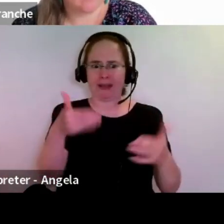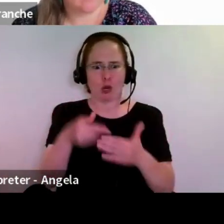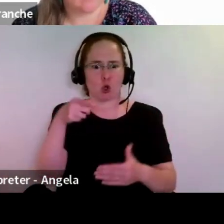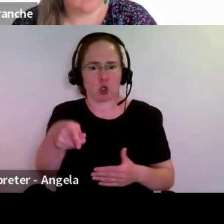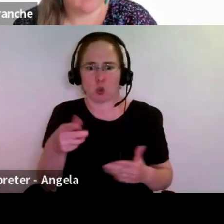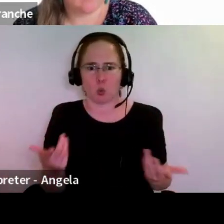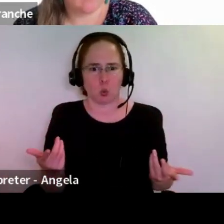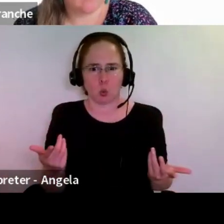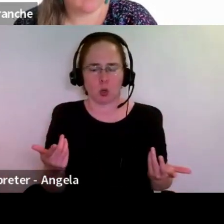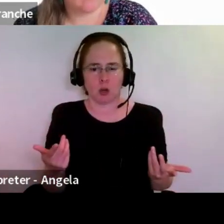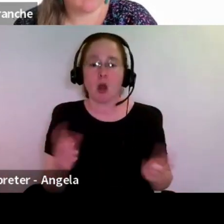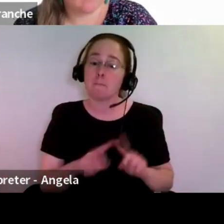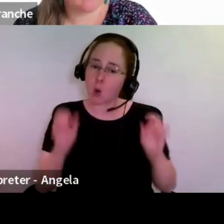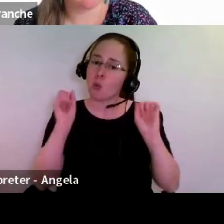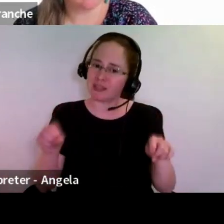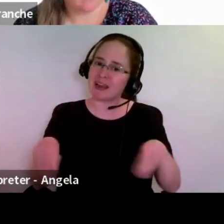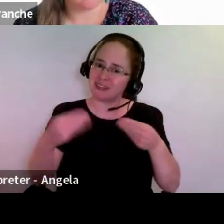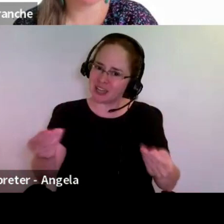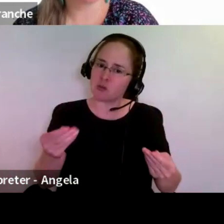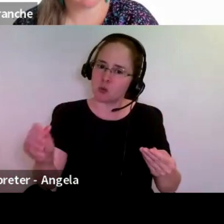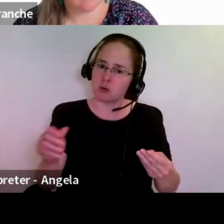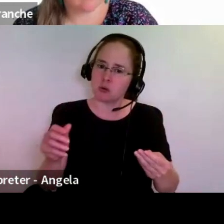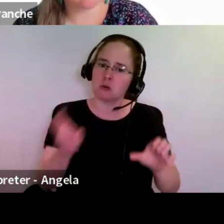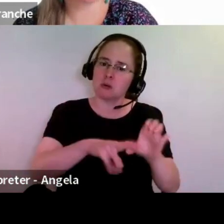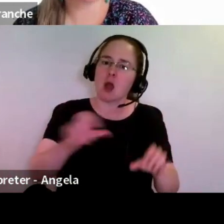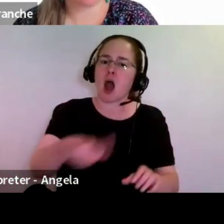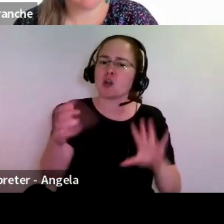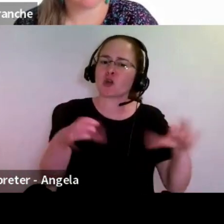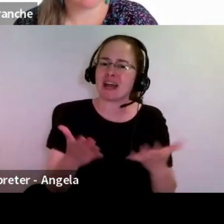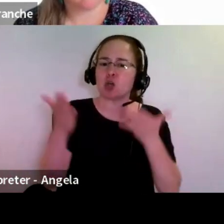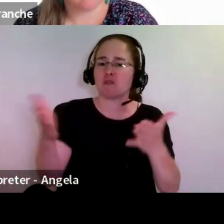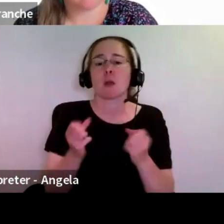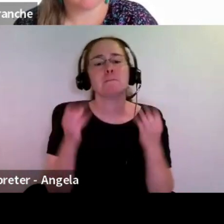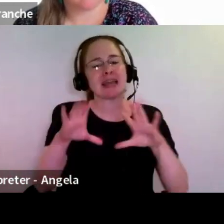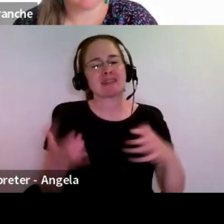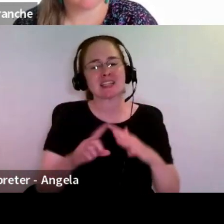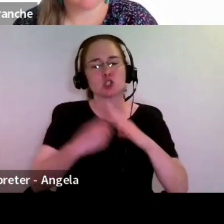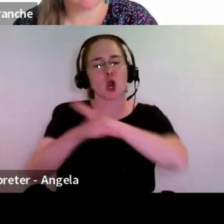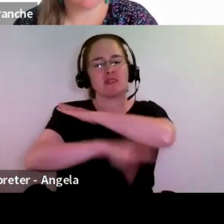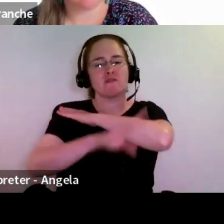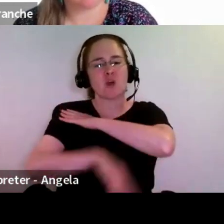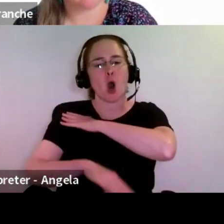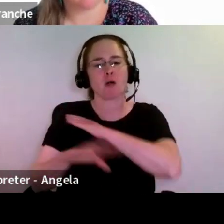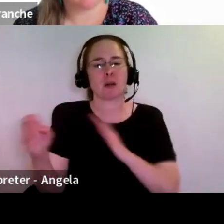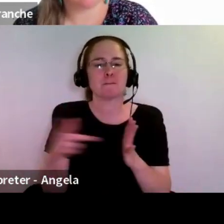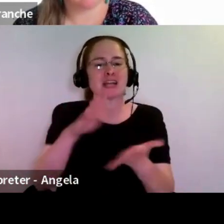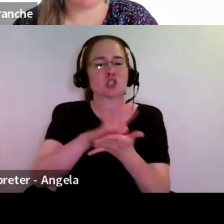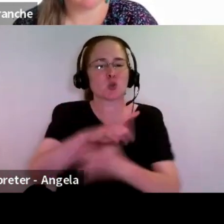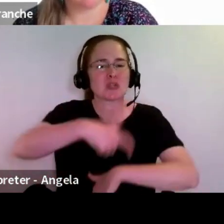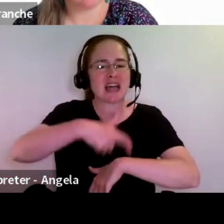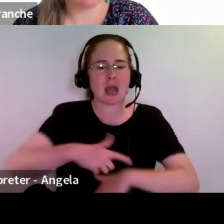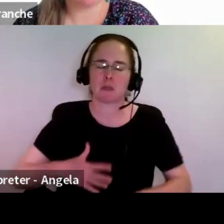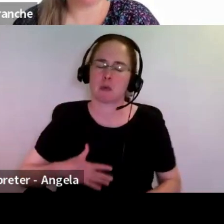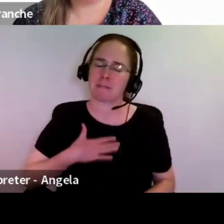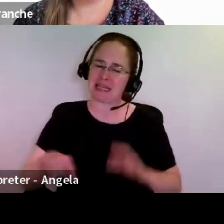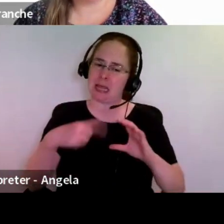that's nearby to you, but we can get you in another class being offered. And a lot of classes start up in the fall around back to school. So please feel free